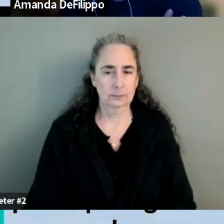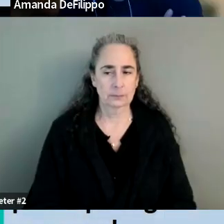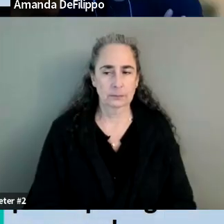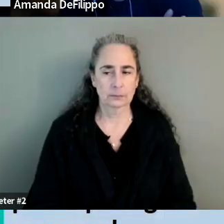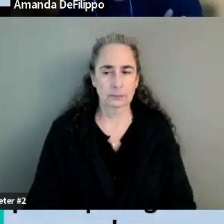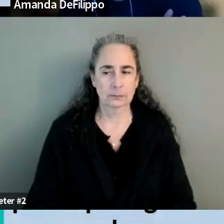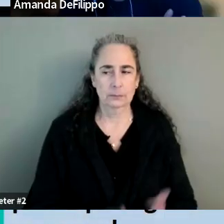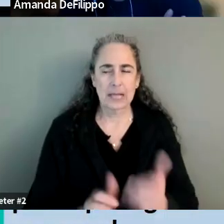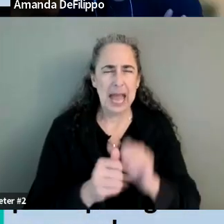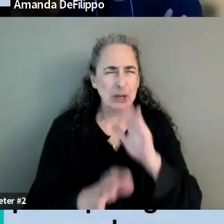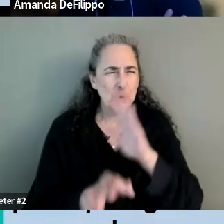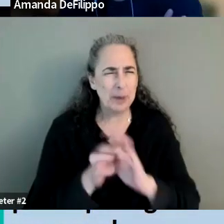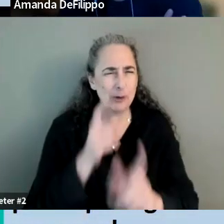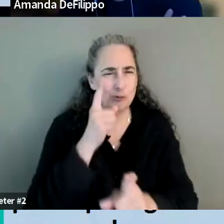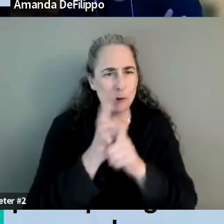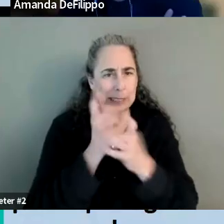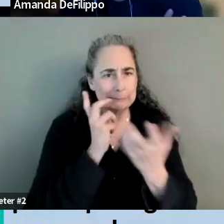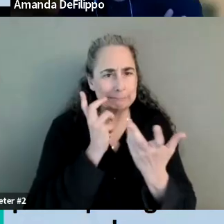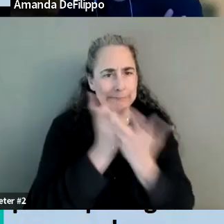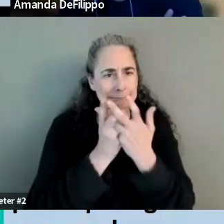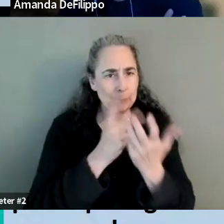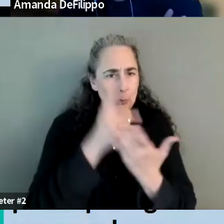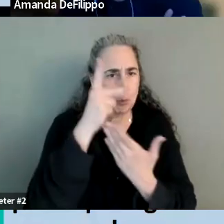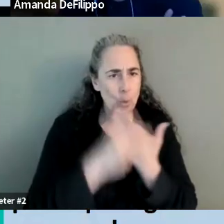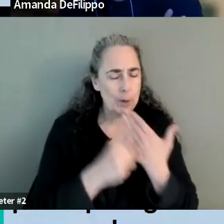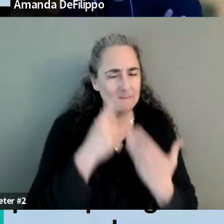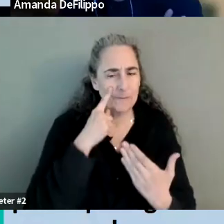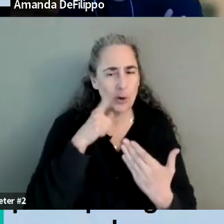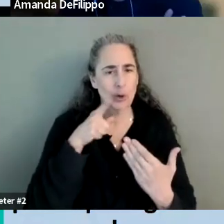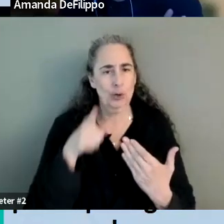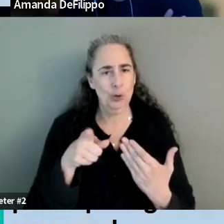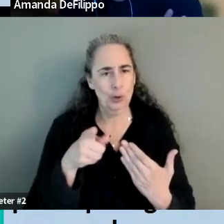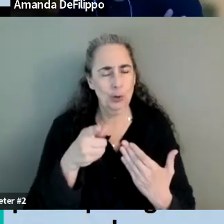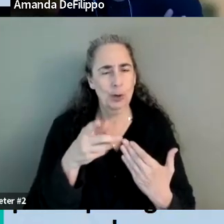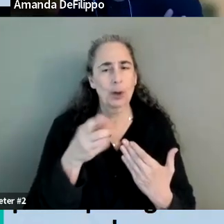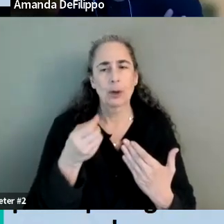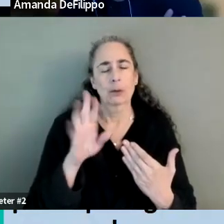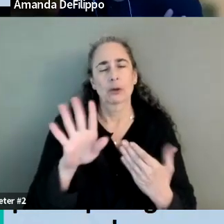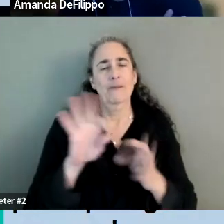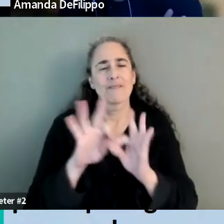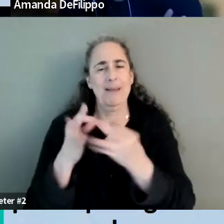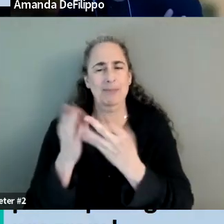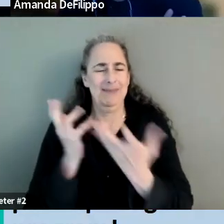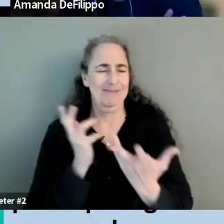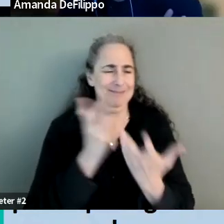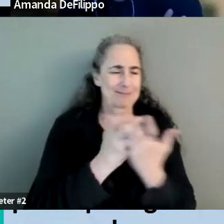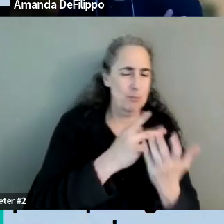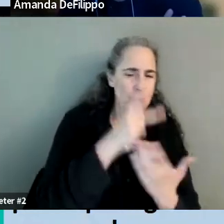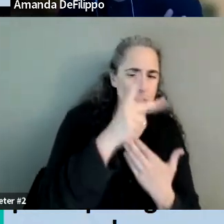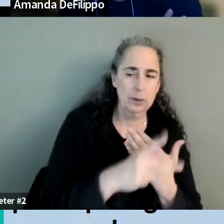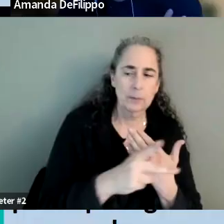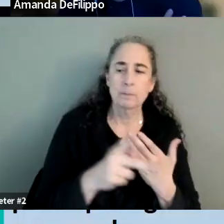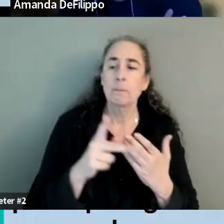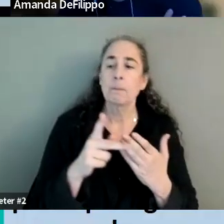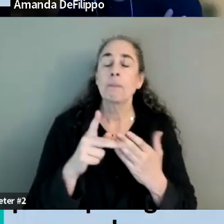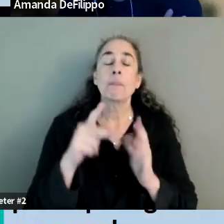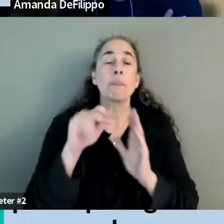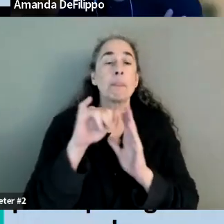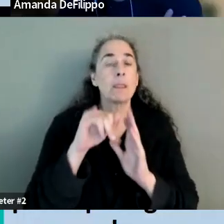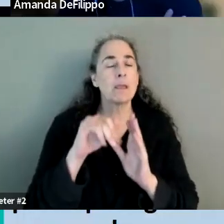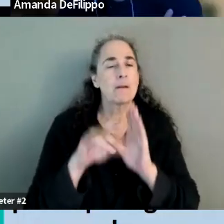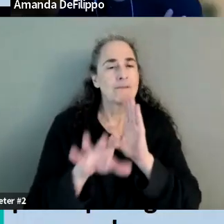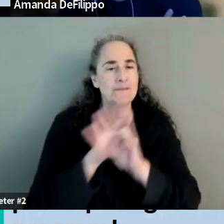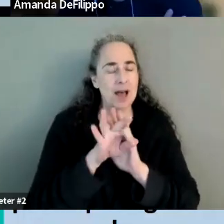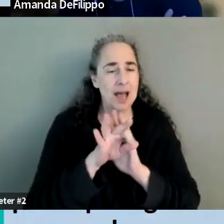So how do you choose the right fit for you or your family? You identify the interests and the sessions